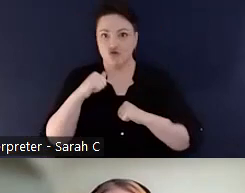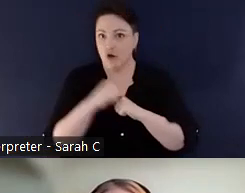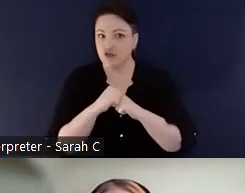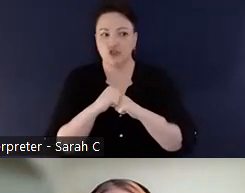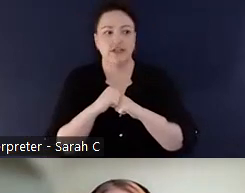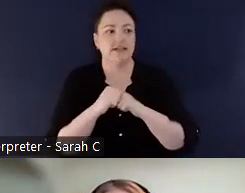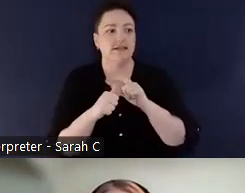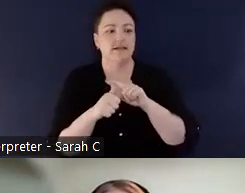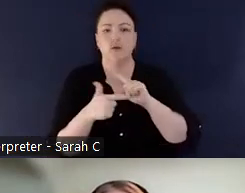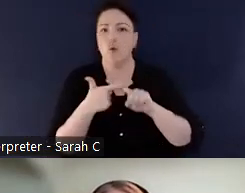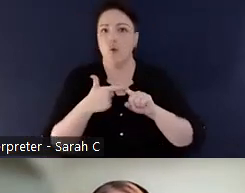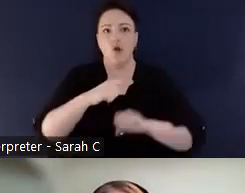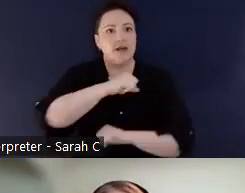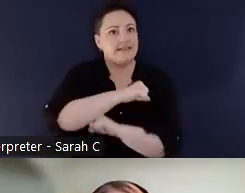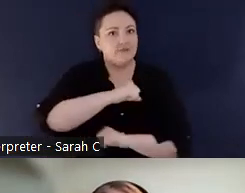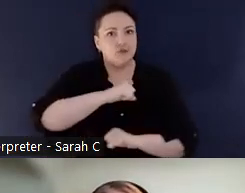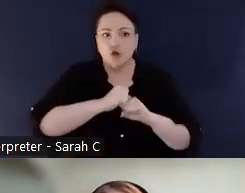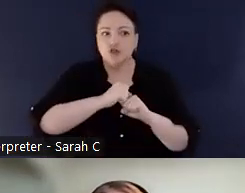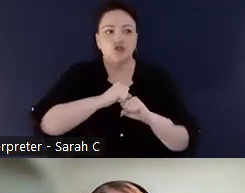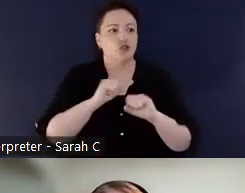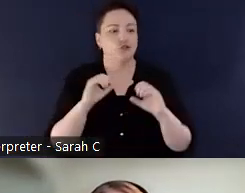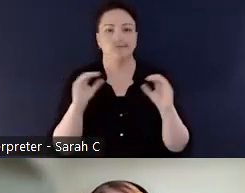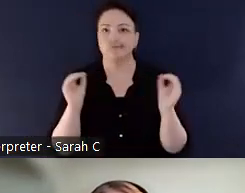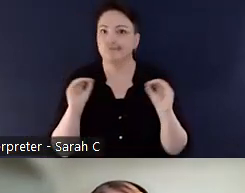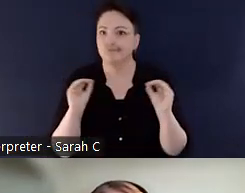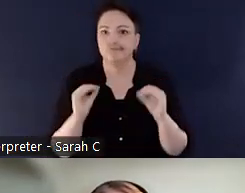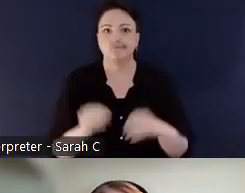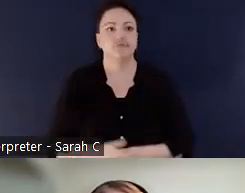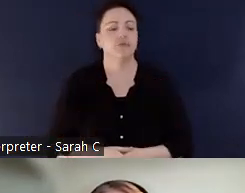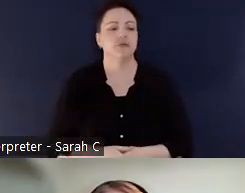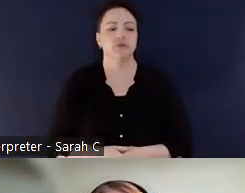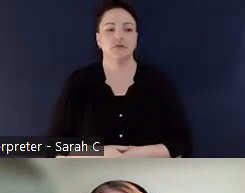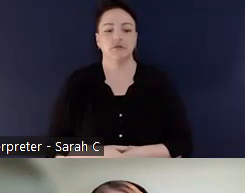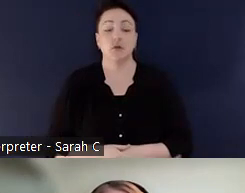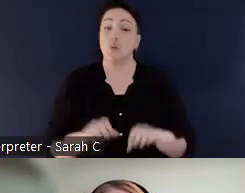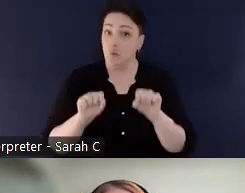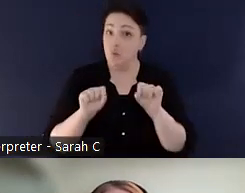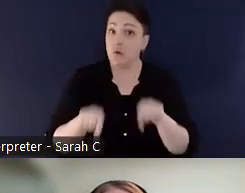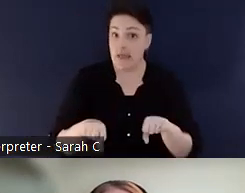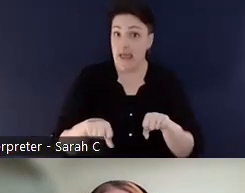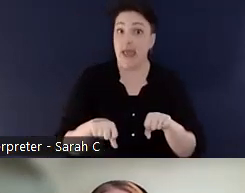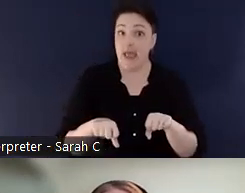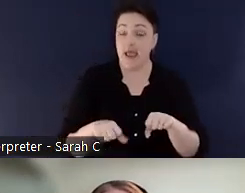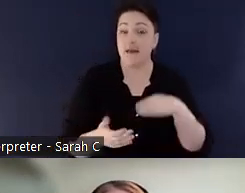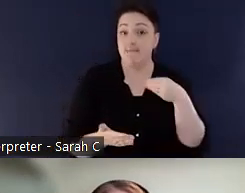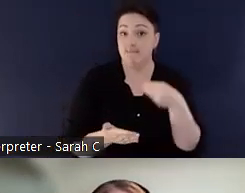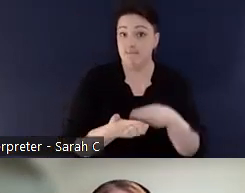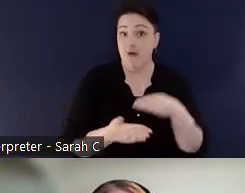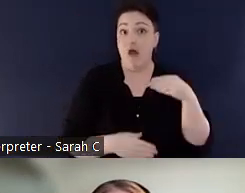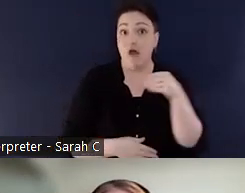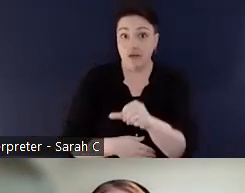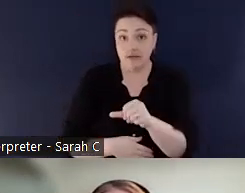projects. We would be able to fund sort of temporary and